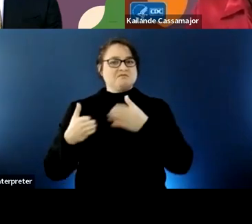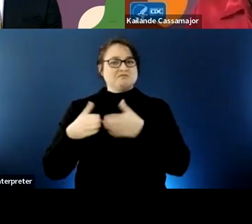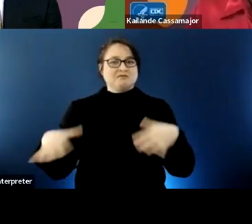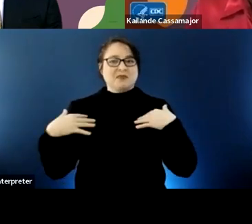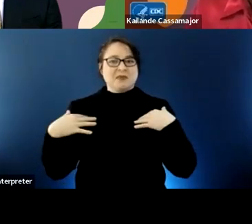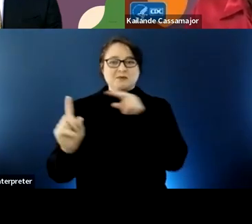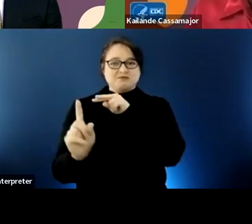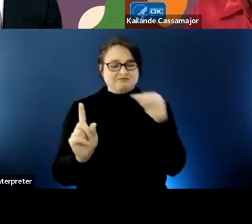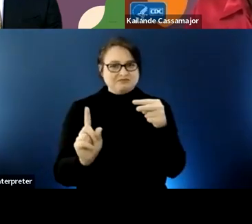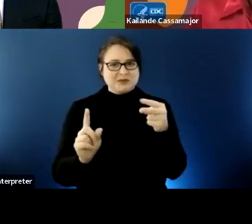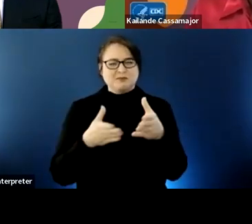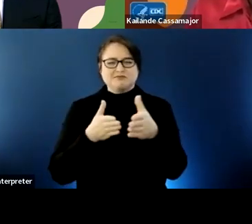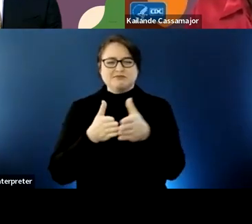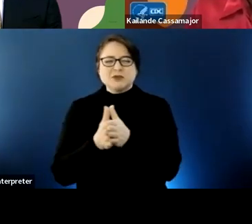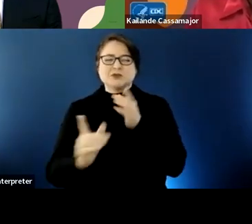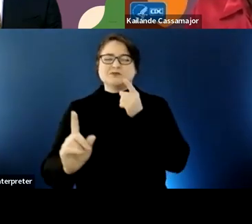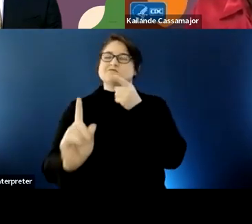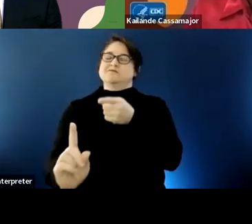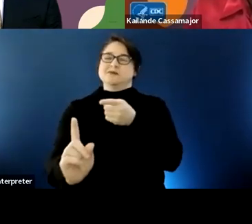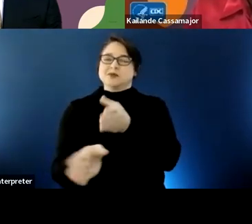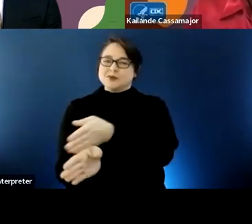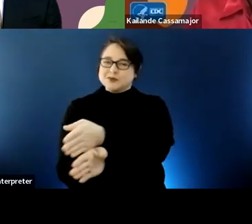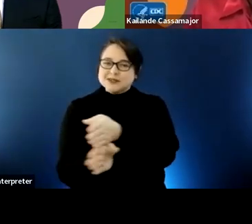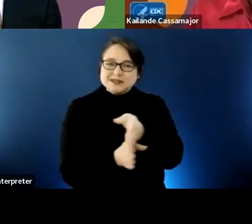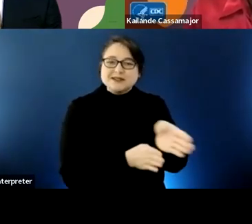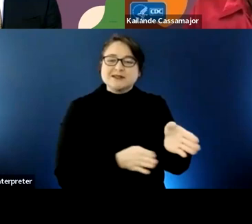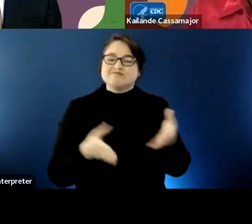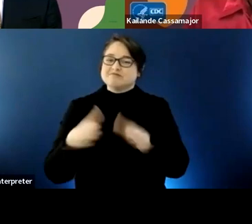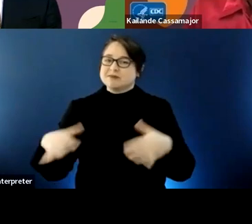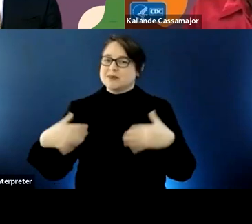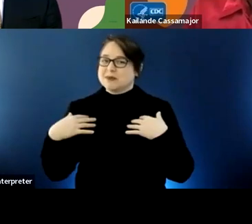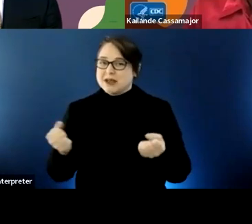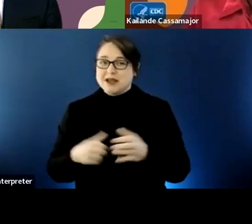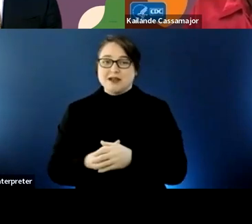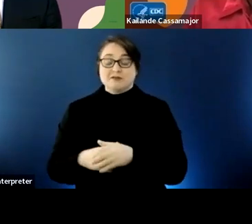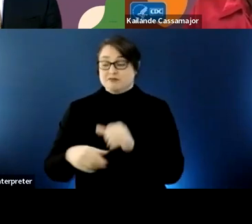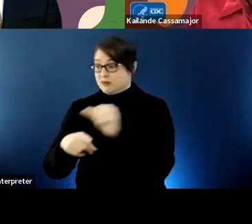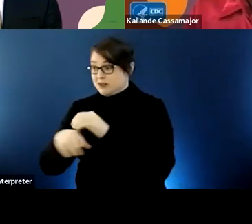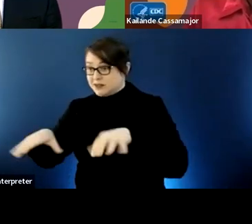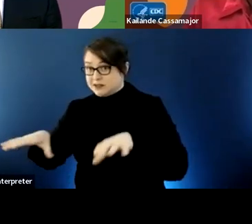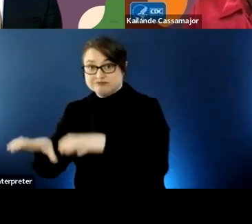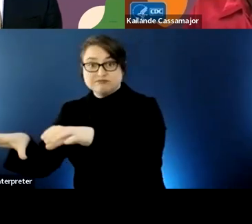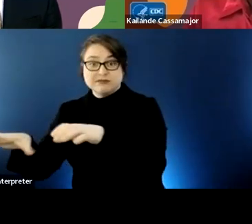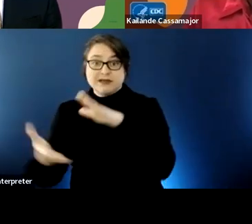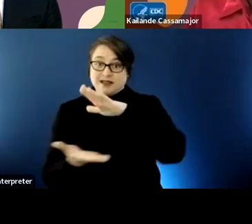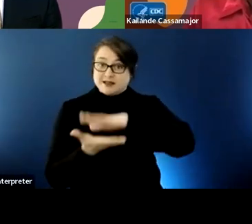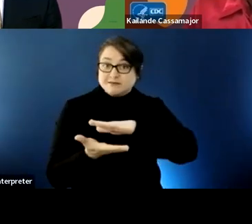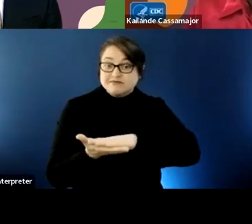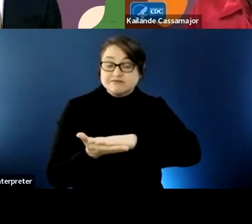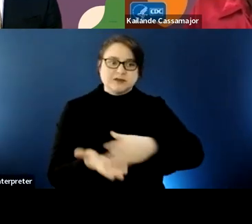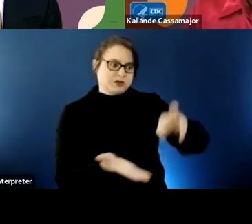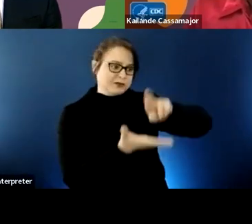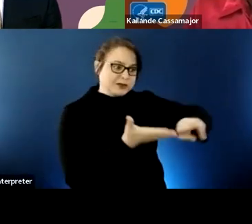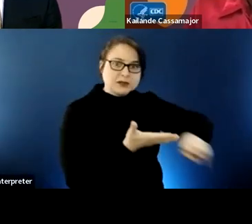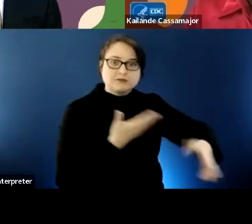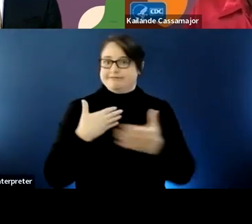and pursue careers in public health, whether it's in practice, academia, research, whatever. And think about that as a